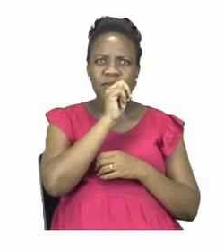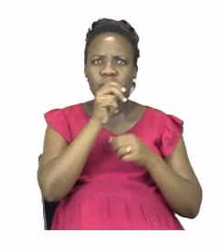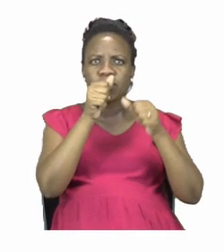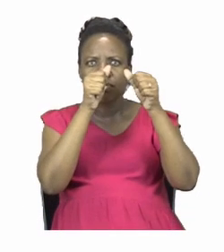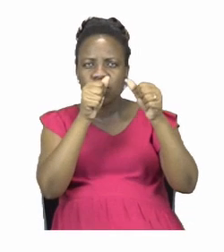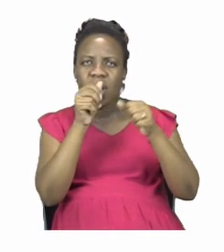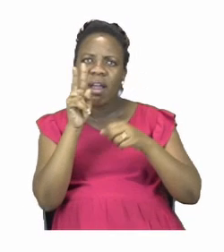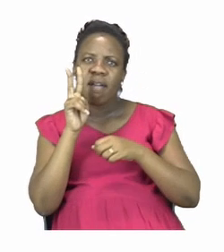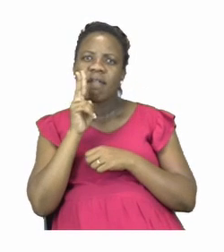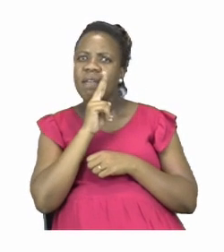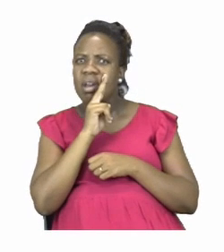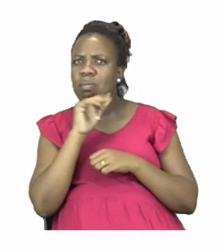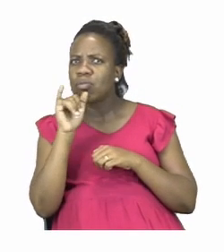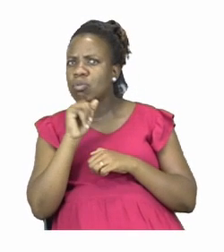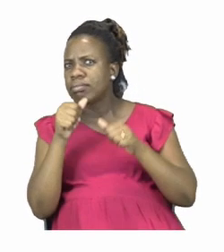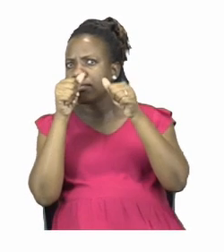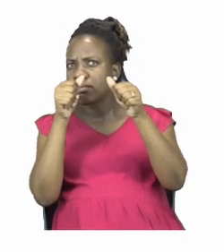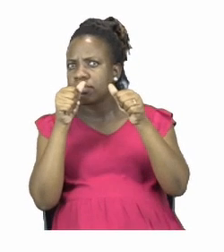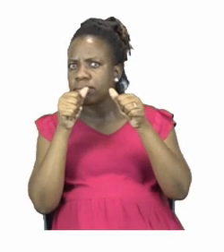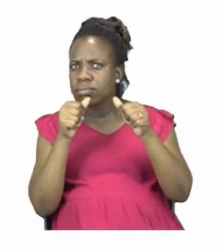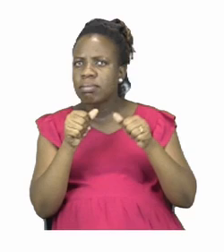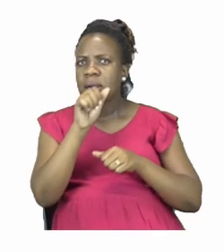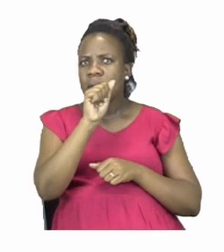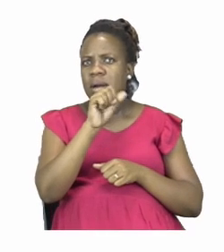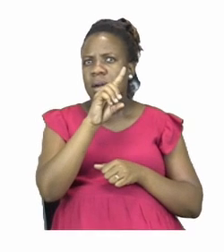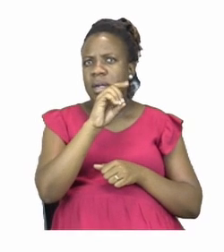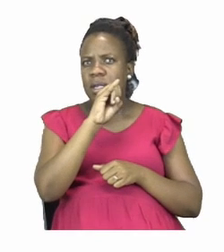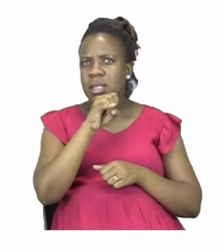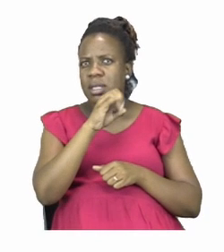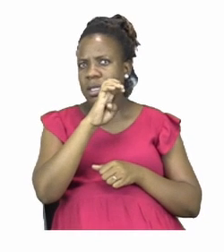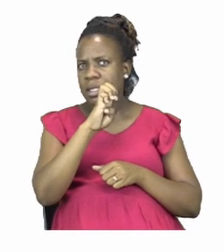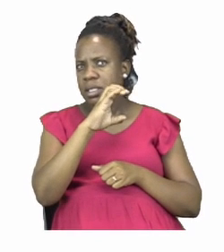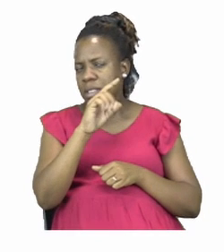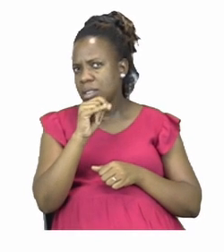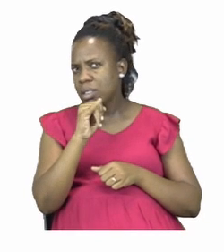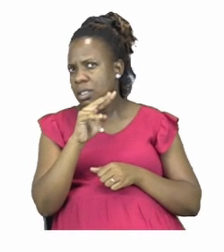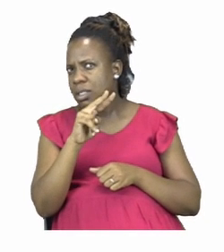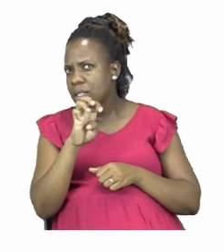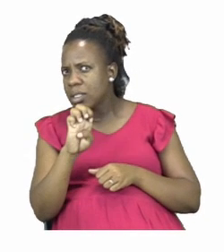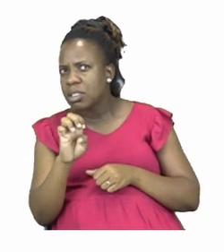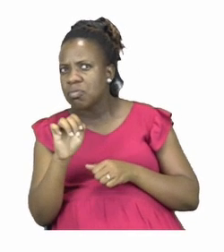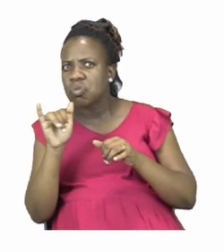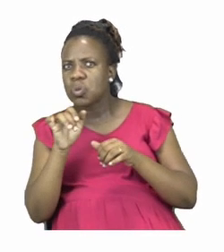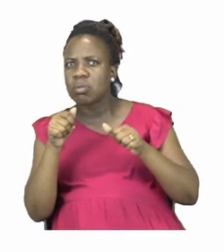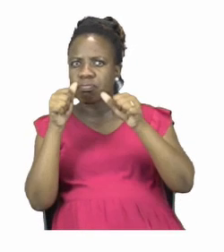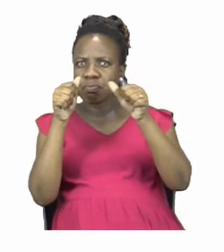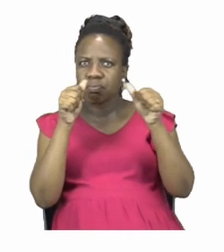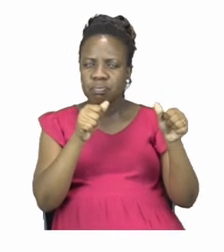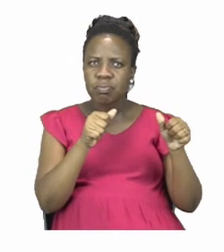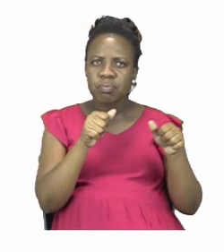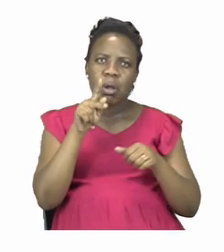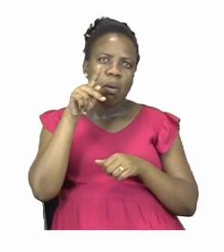adjectives, pronouns, conjunctions, and prepositions. Now what are these different parts of